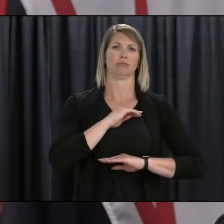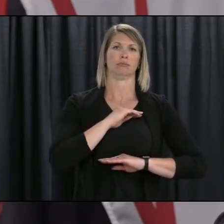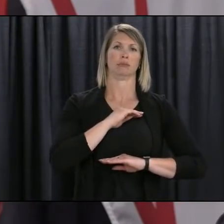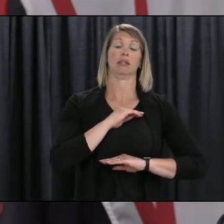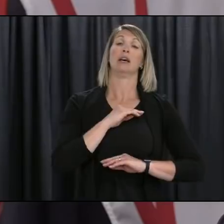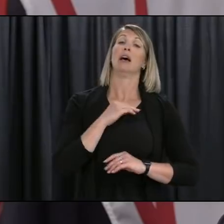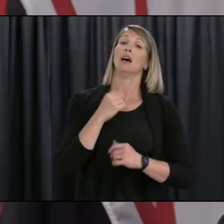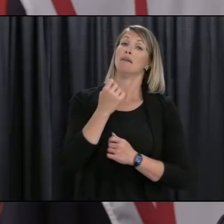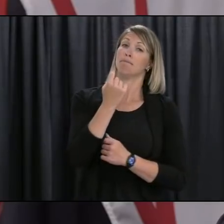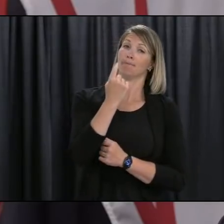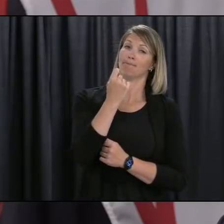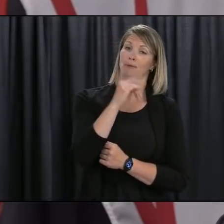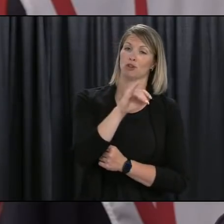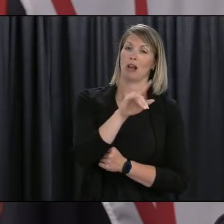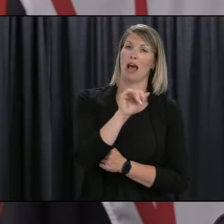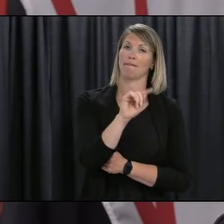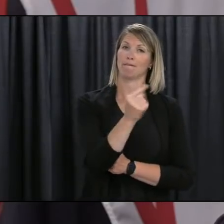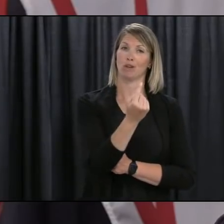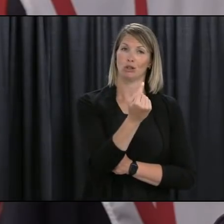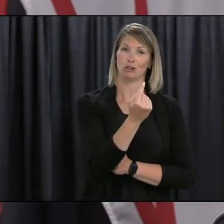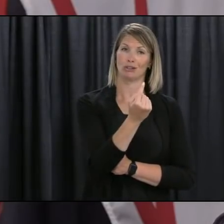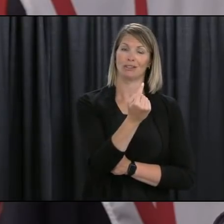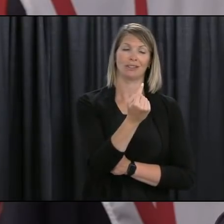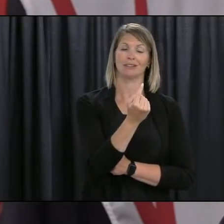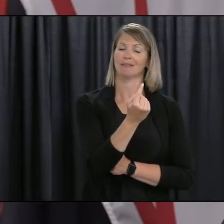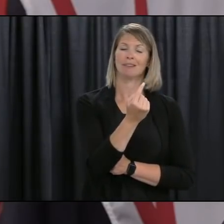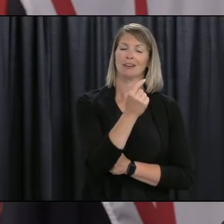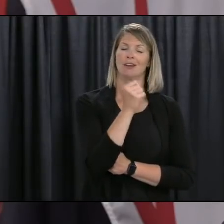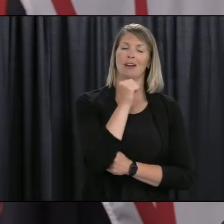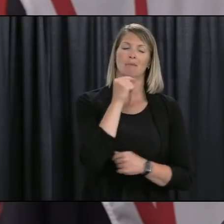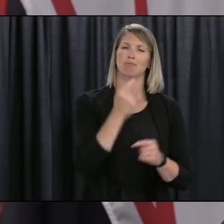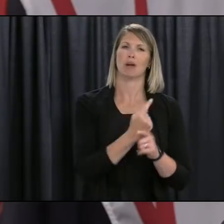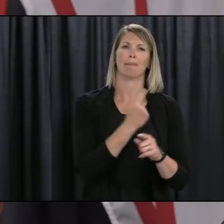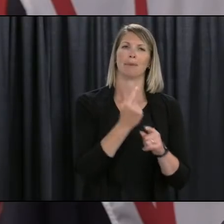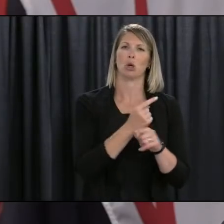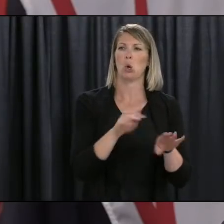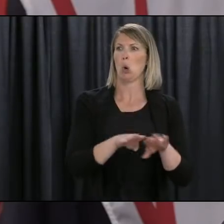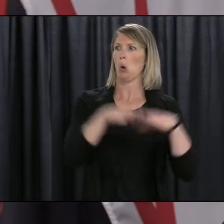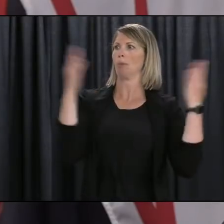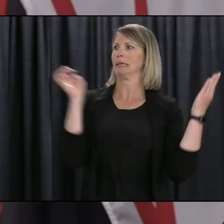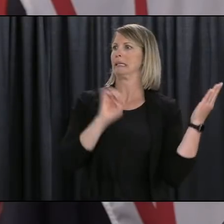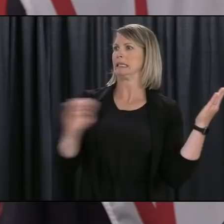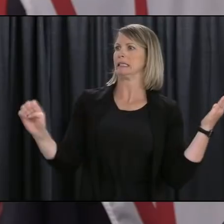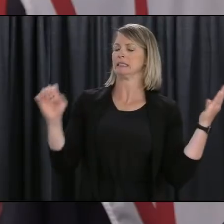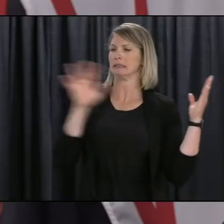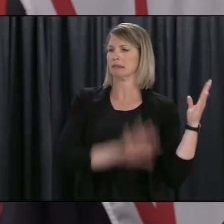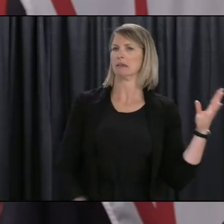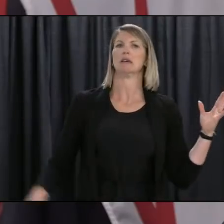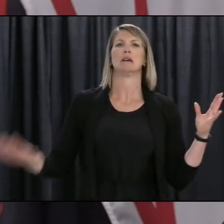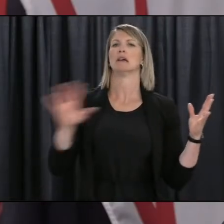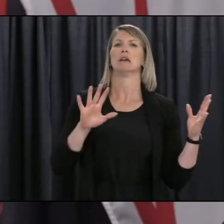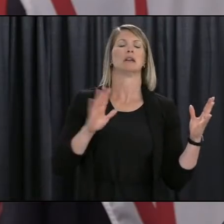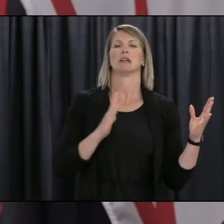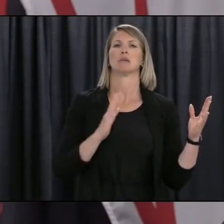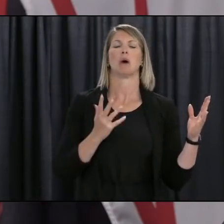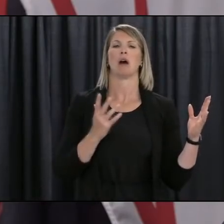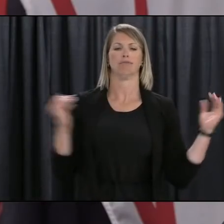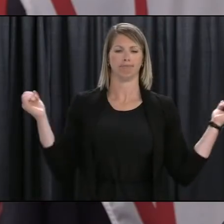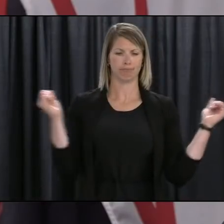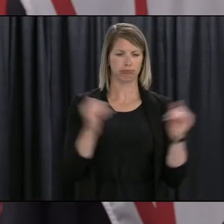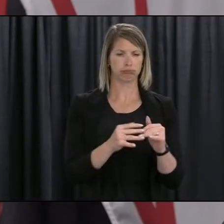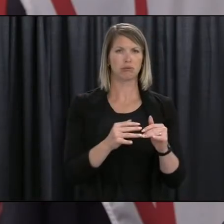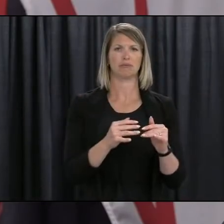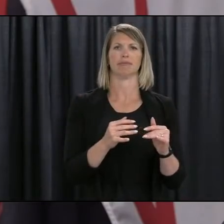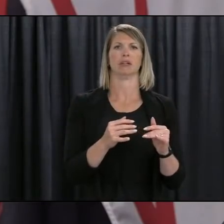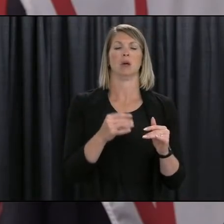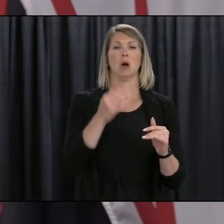which would be Canada Day, and people would expect, that there would be, did not want to find ourselves in a situation where that we'd see, large gatherings